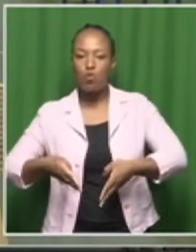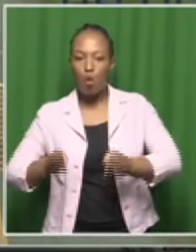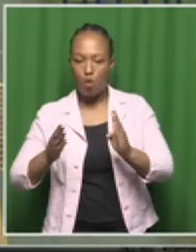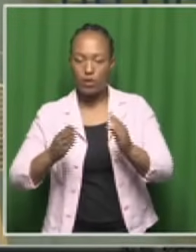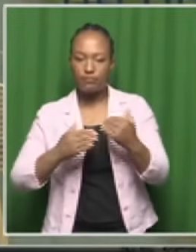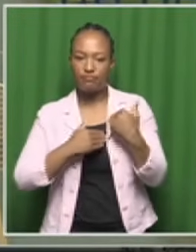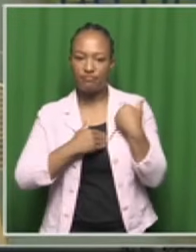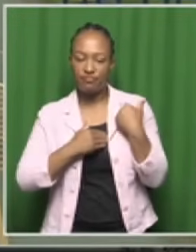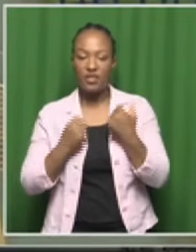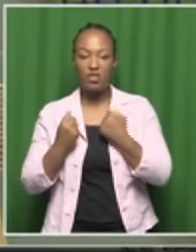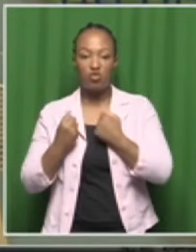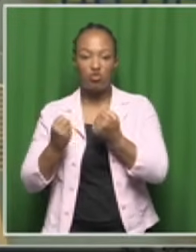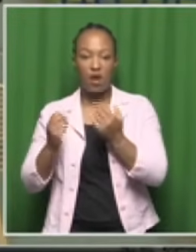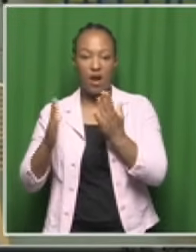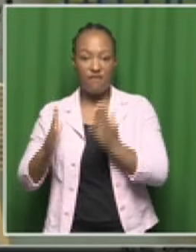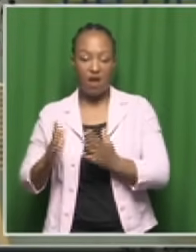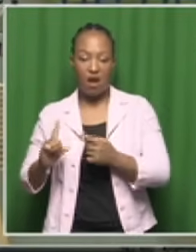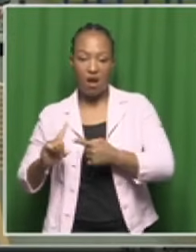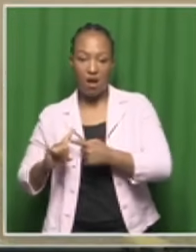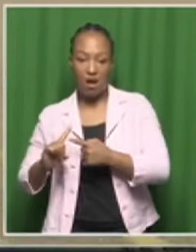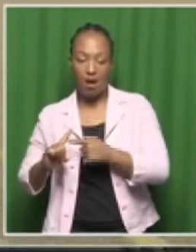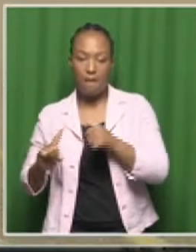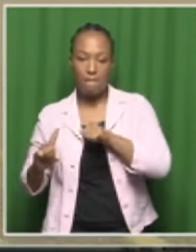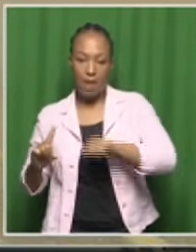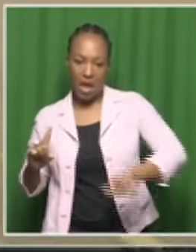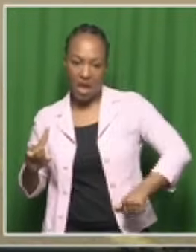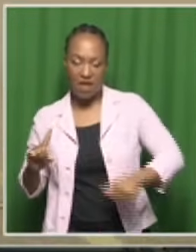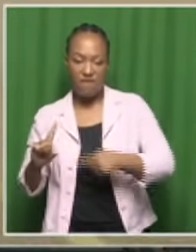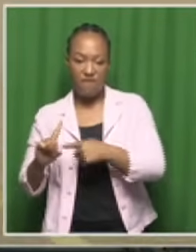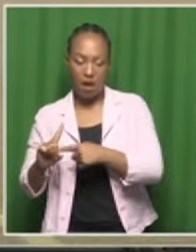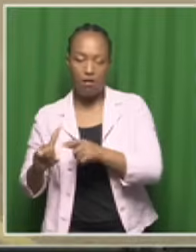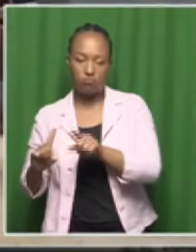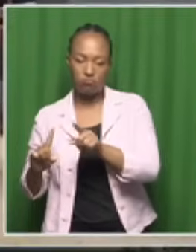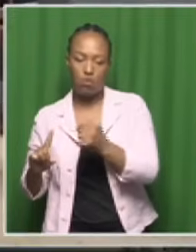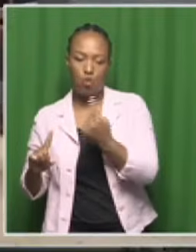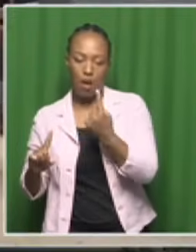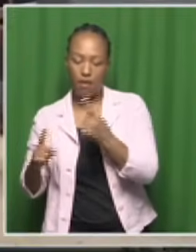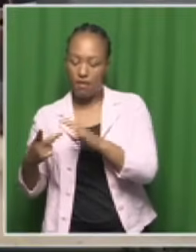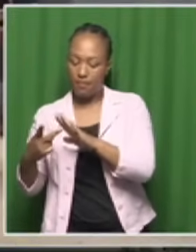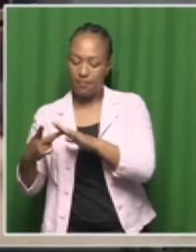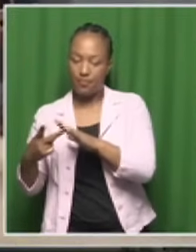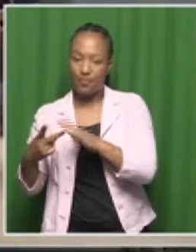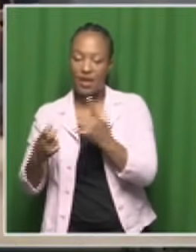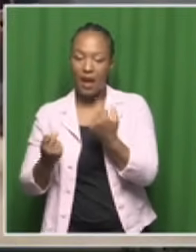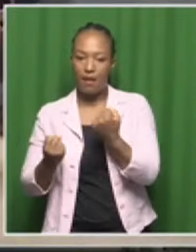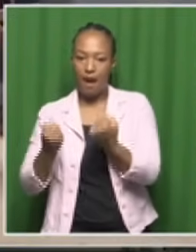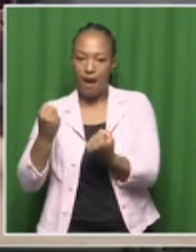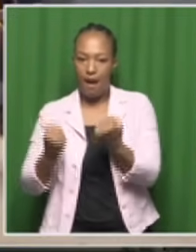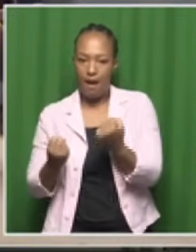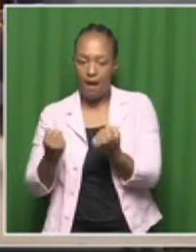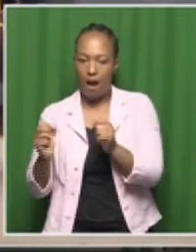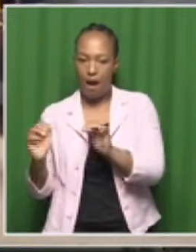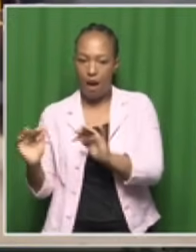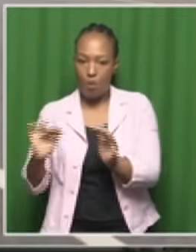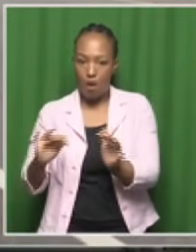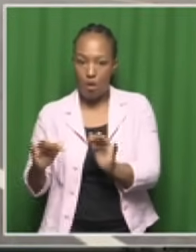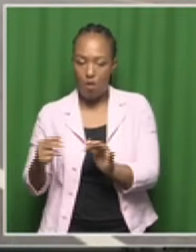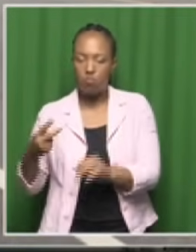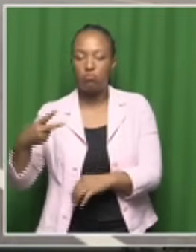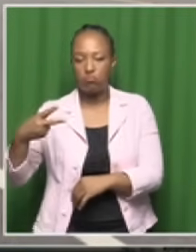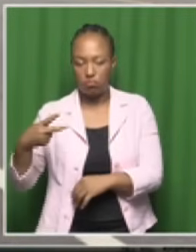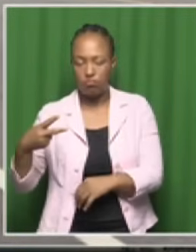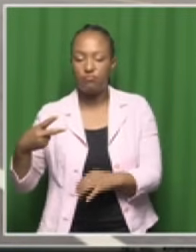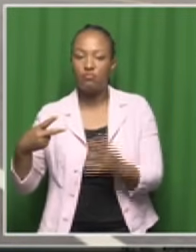driver behavior is one of them. The condition of the car is another. And perhaps one of the most ignored is the issue